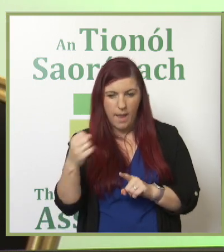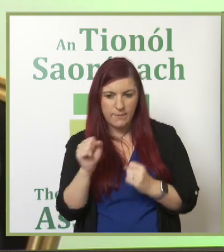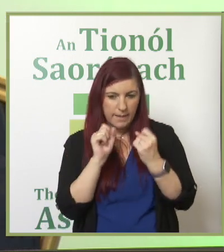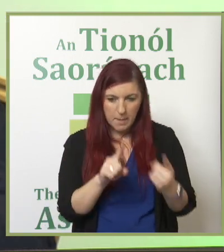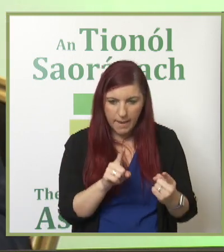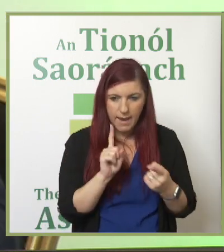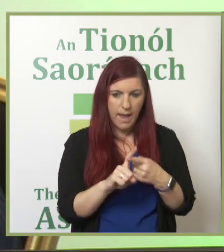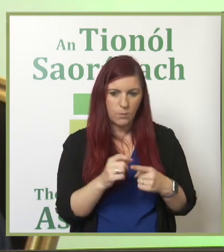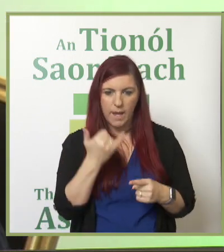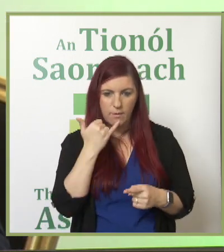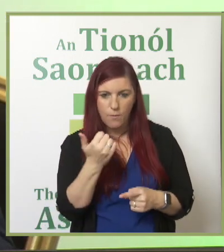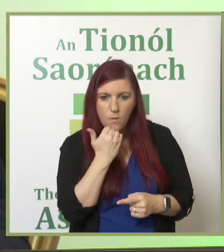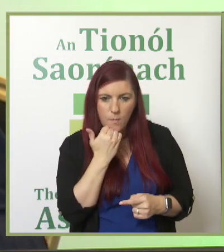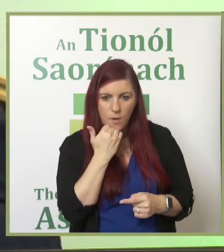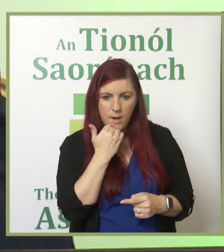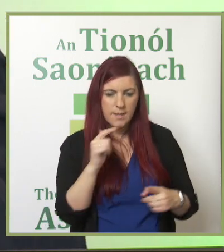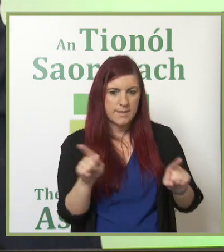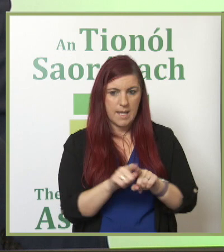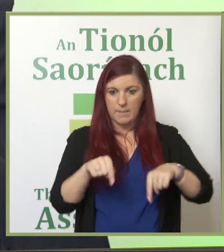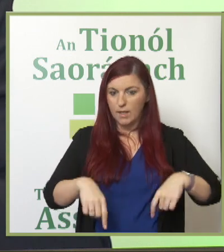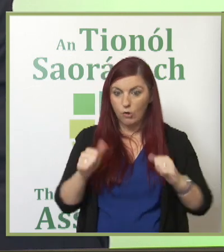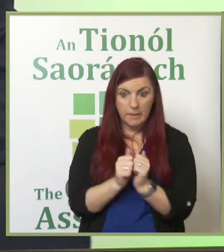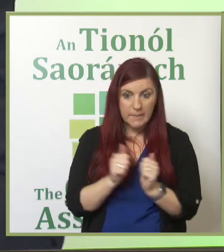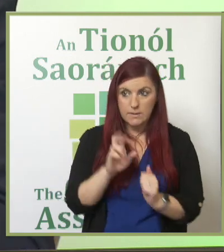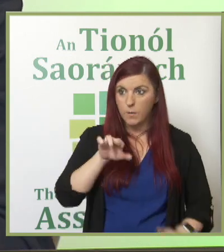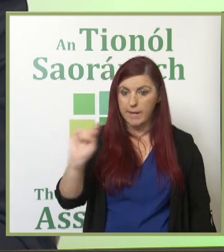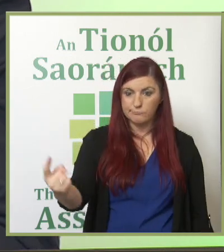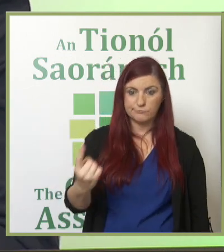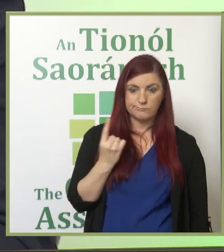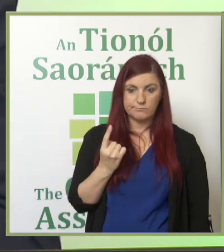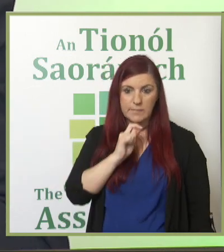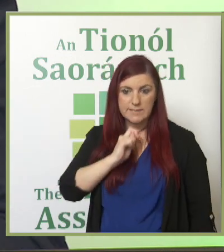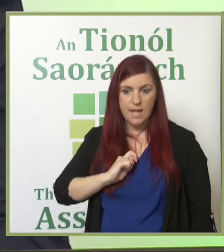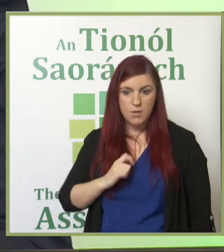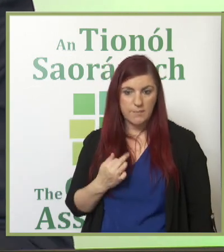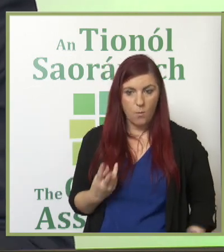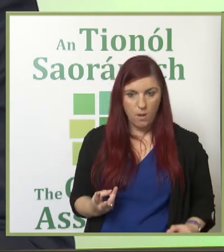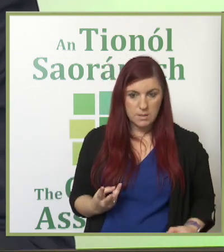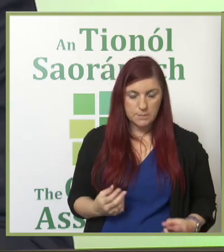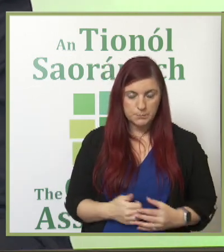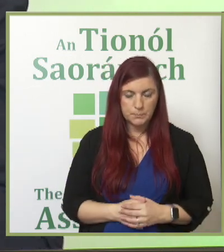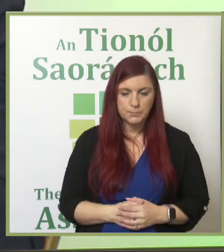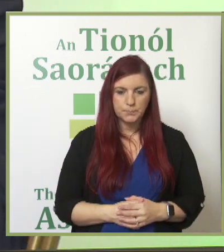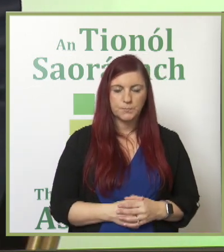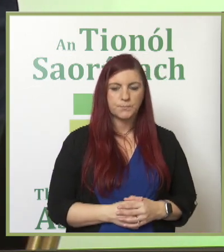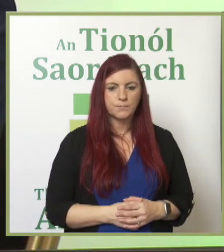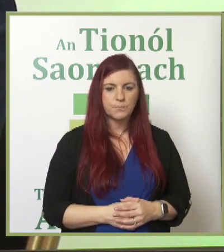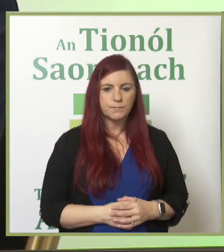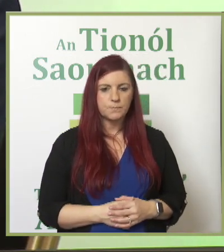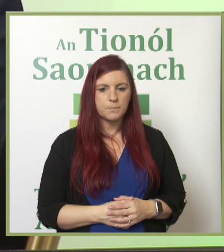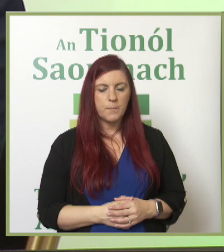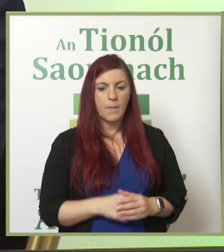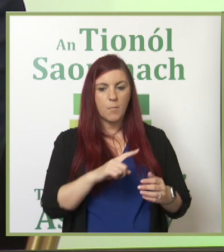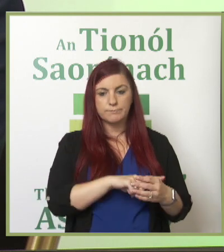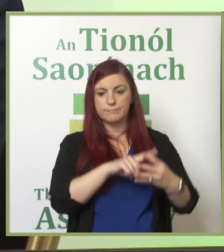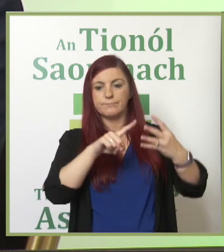number. And obviously, while we're here in the meetings, you can approach any of our team at any stage if you need to ask something or clarify something. But as well as